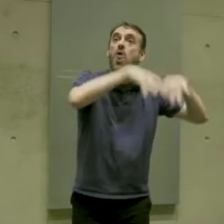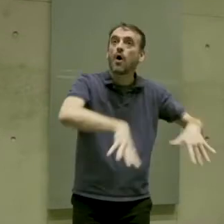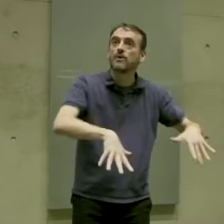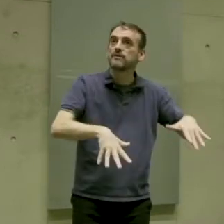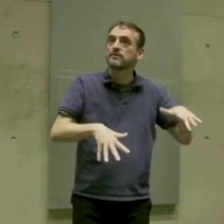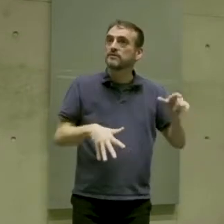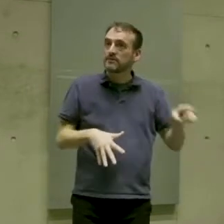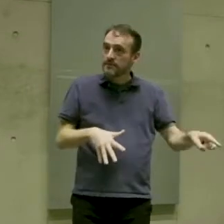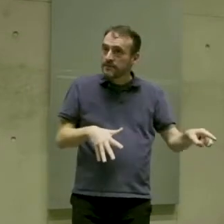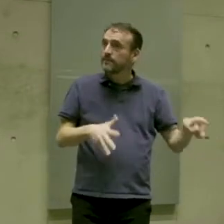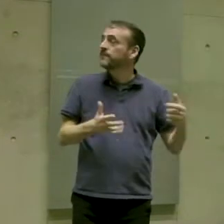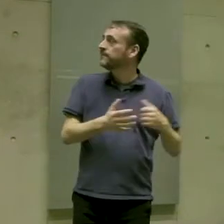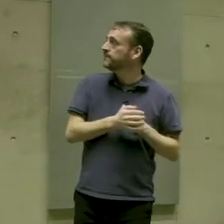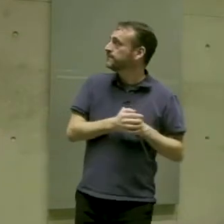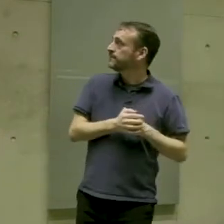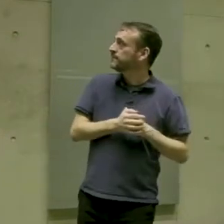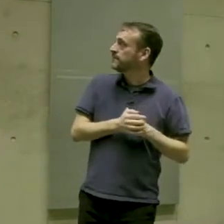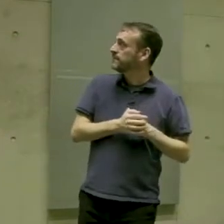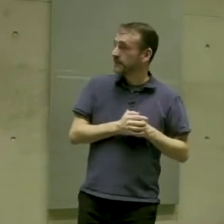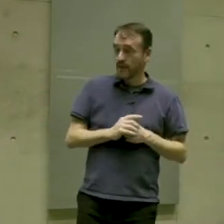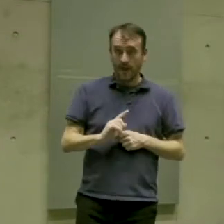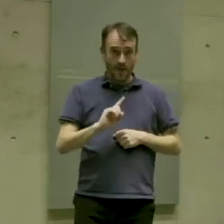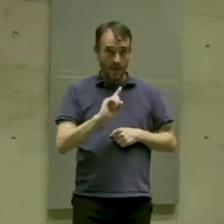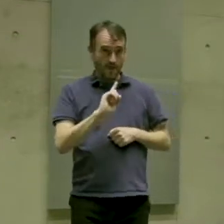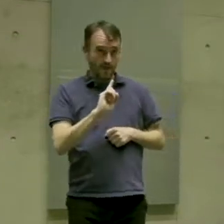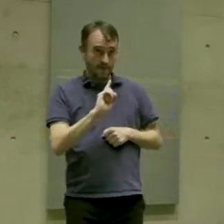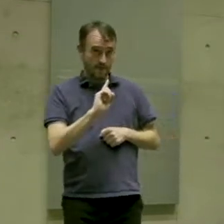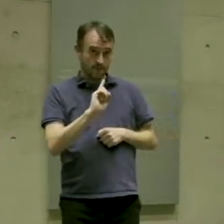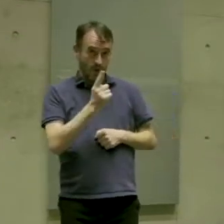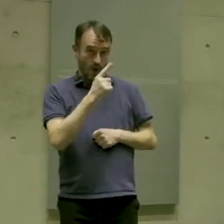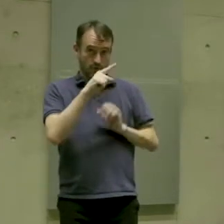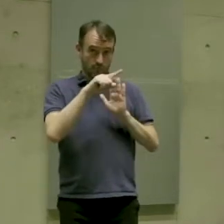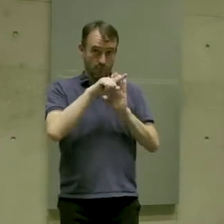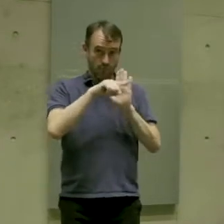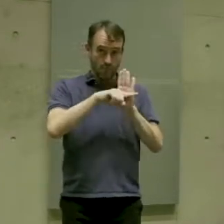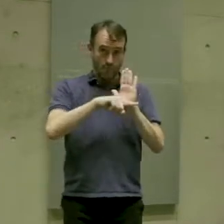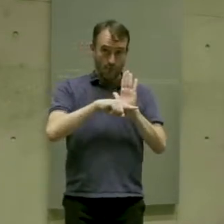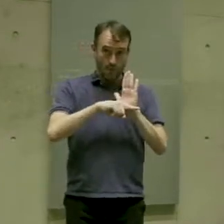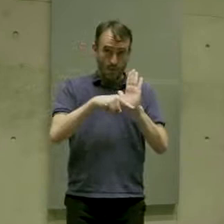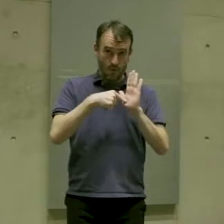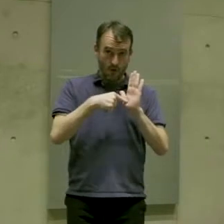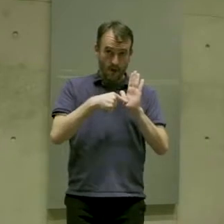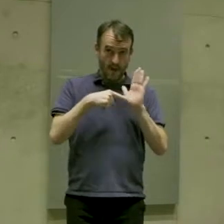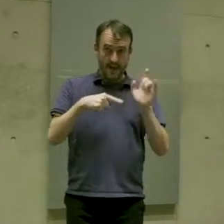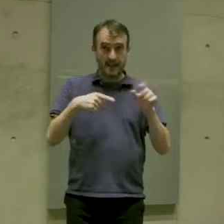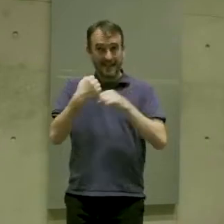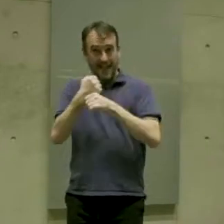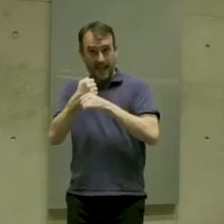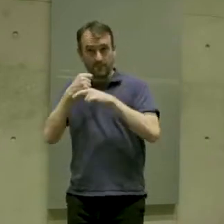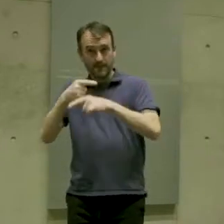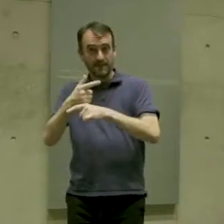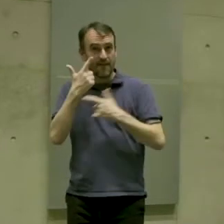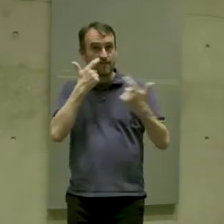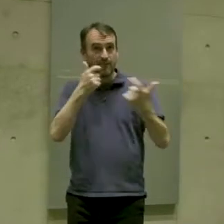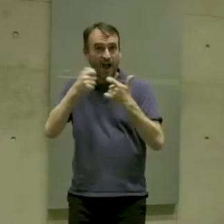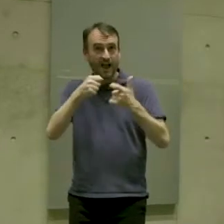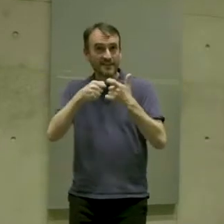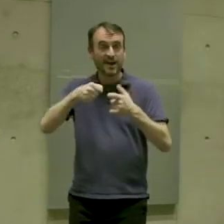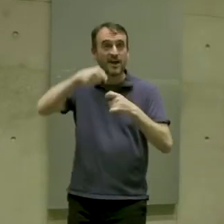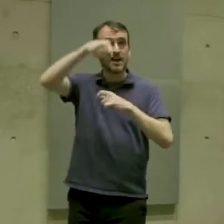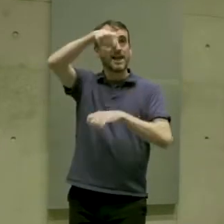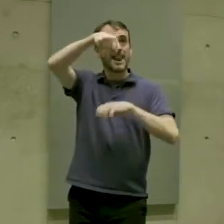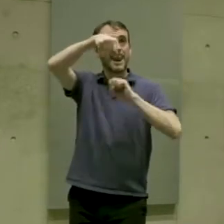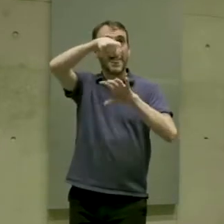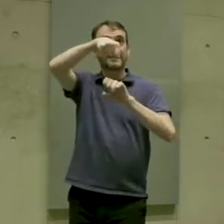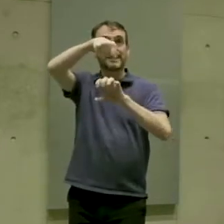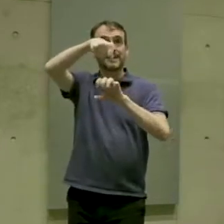dark. The first rule of a text adventure game, find the lantern. Anyone who's spent enough time trying to